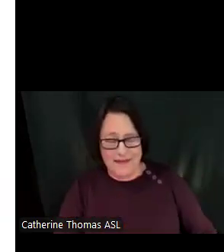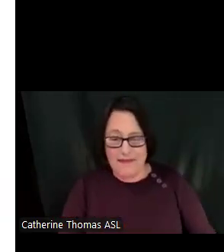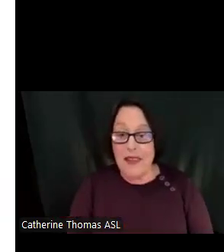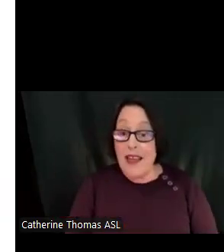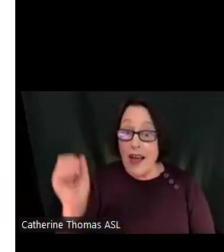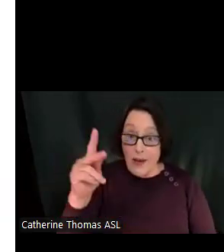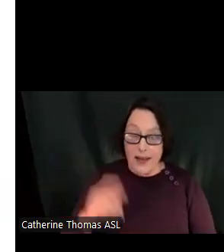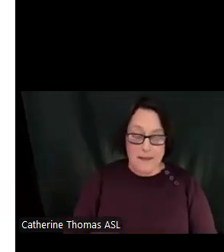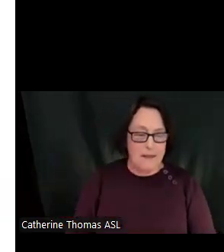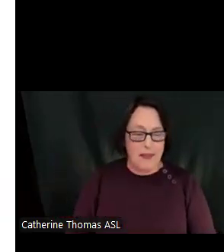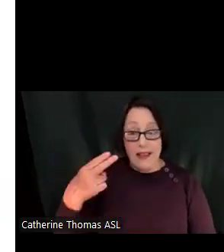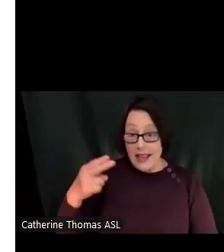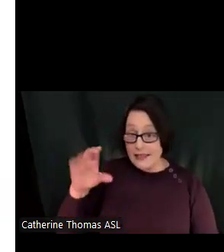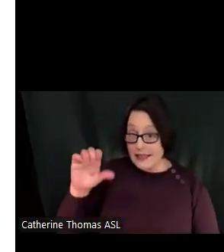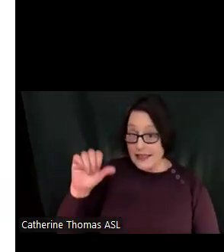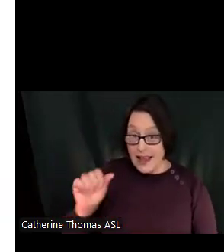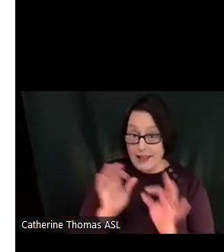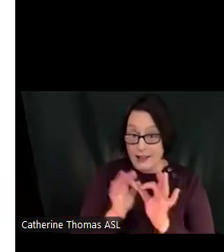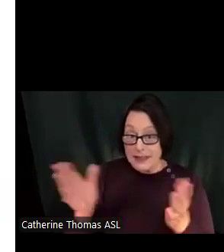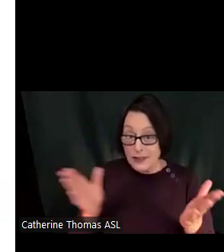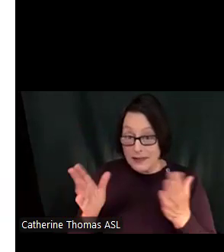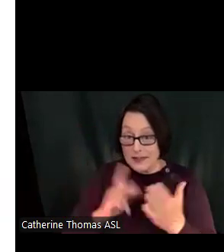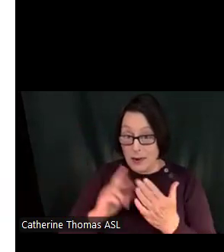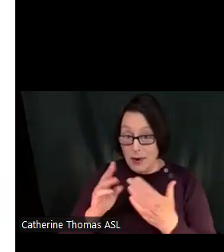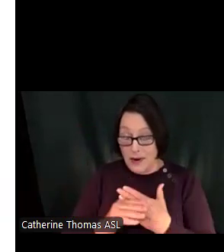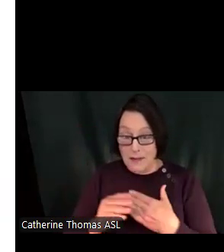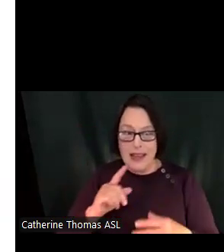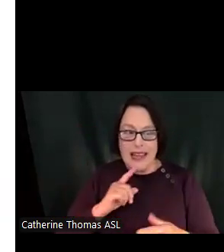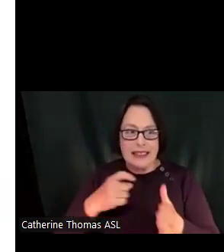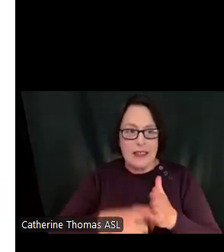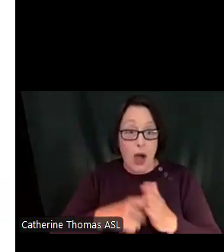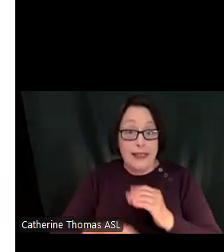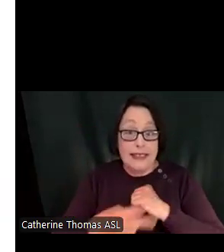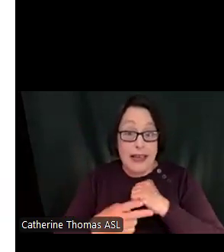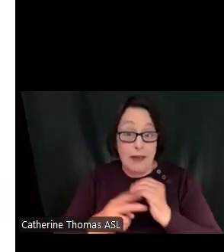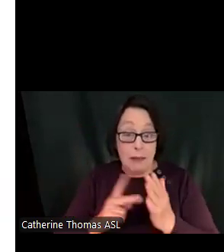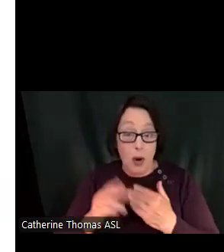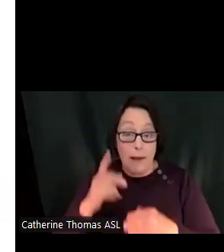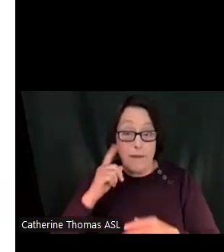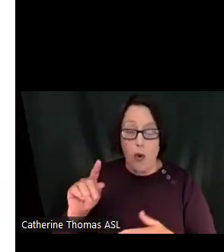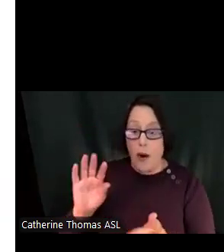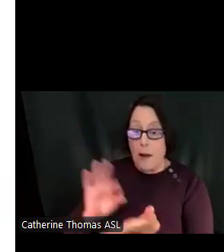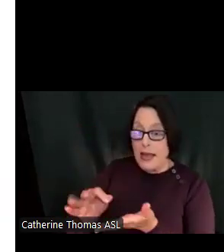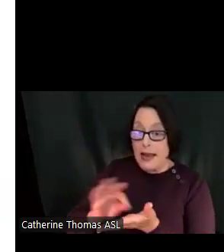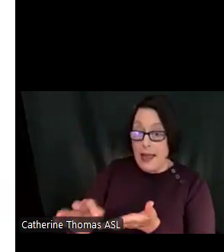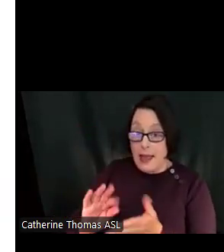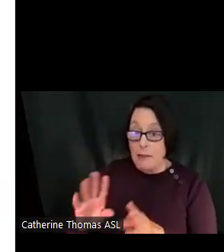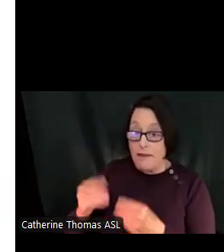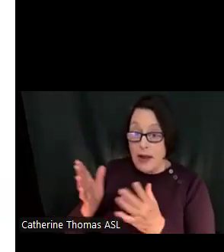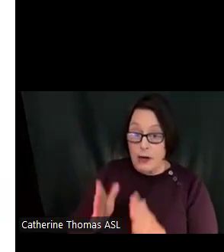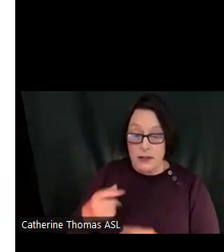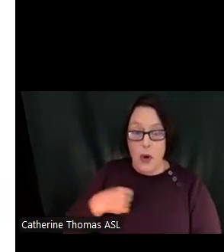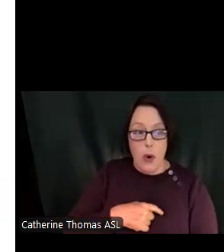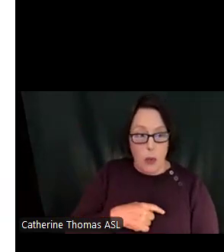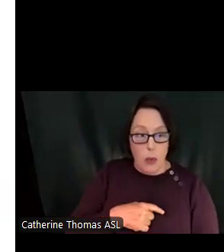All right. HCA's Interpreter Services Program is a cost savings program for Medicaid providers. We give